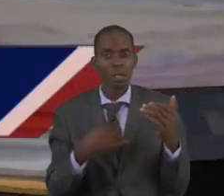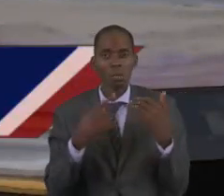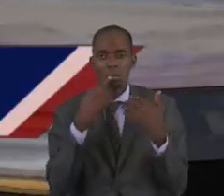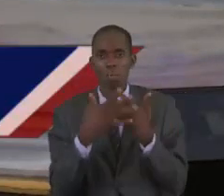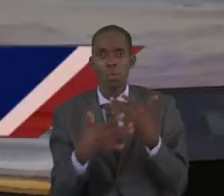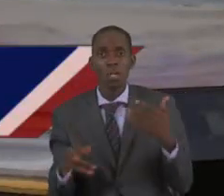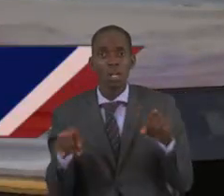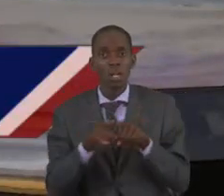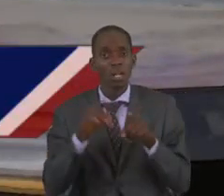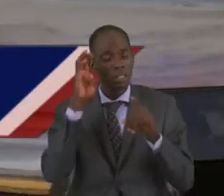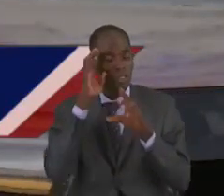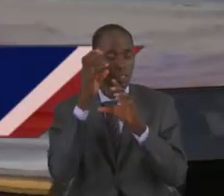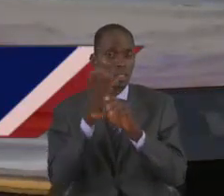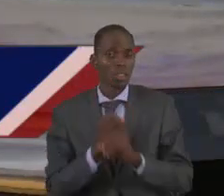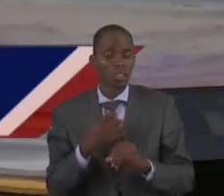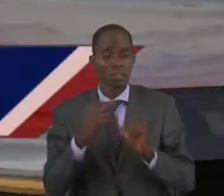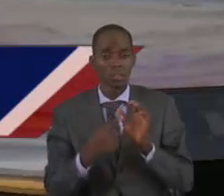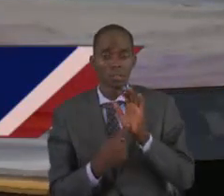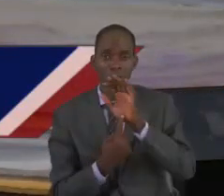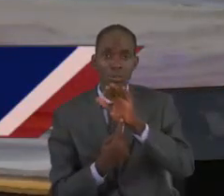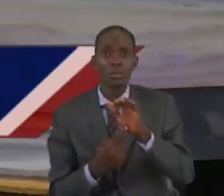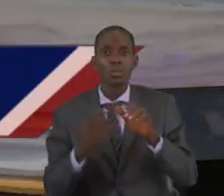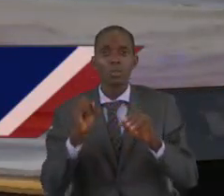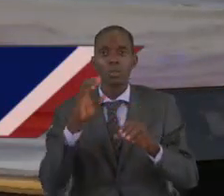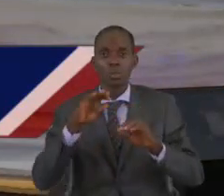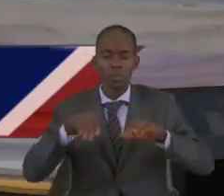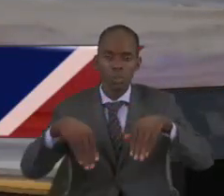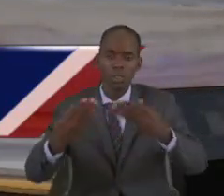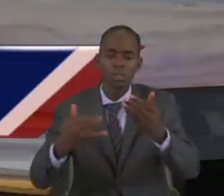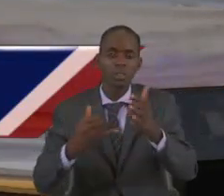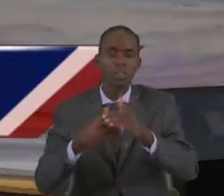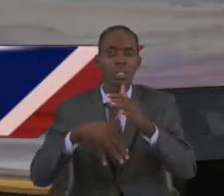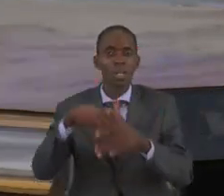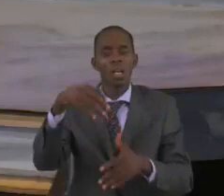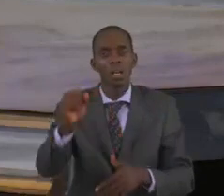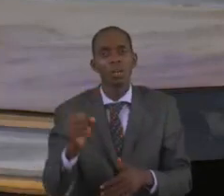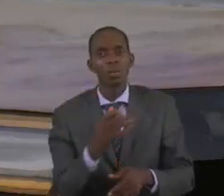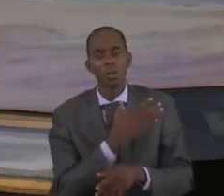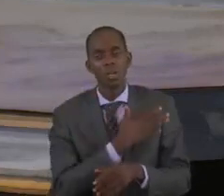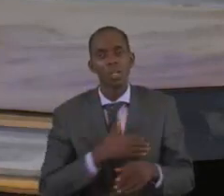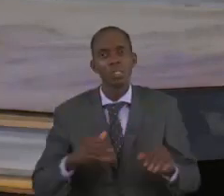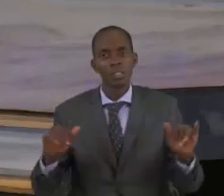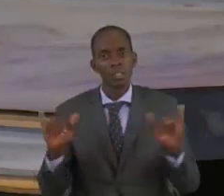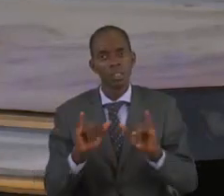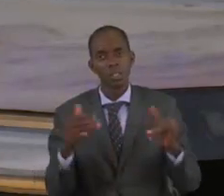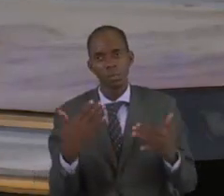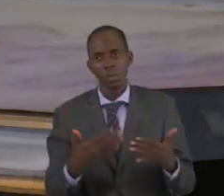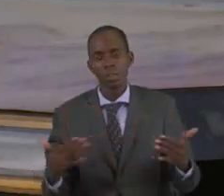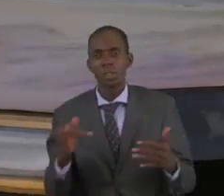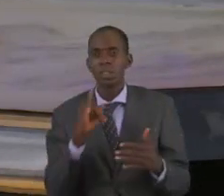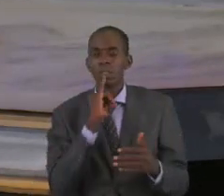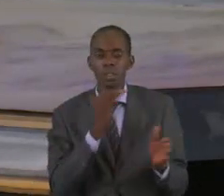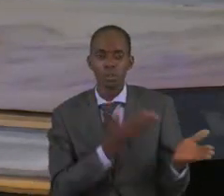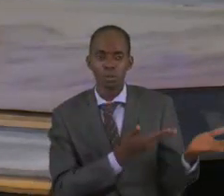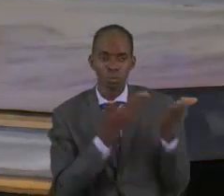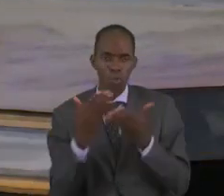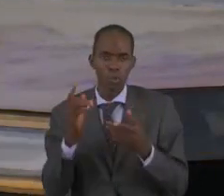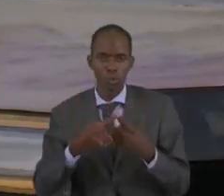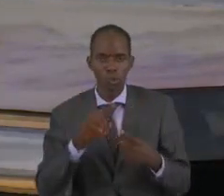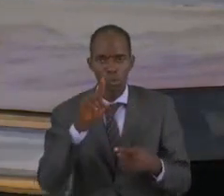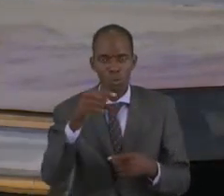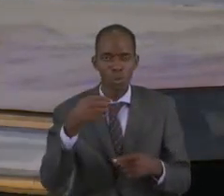we receive the revelation, so we give out the revelation. And the same thing now is passed unto us. He